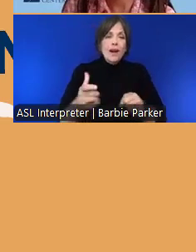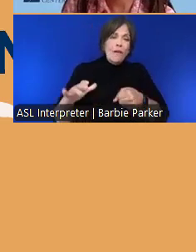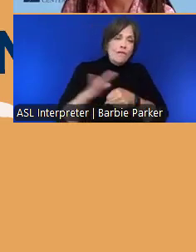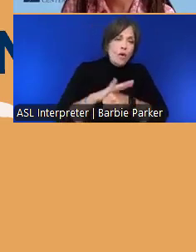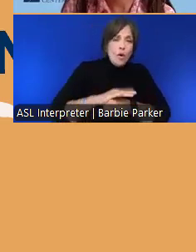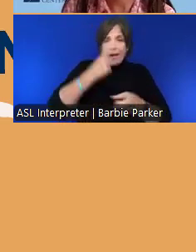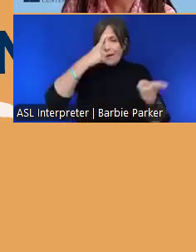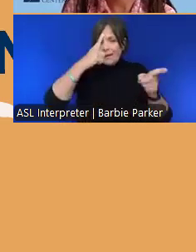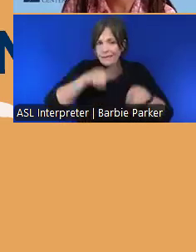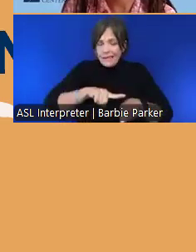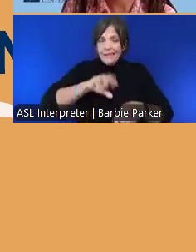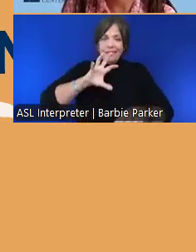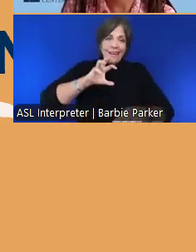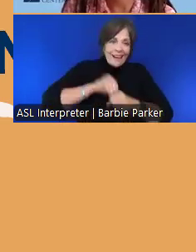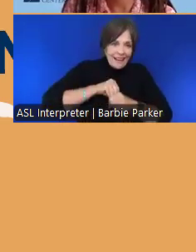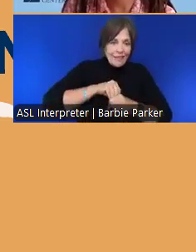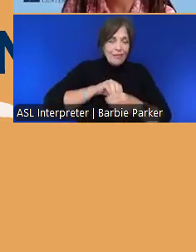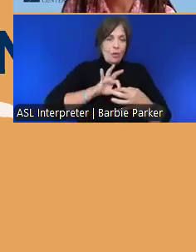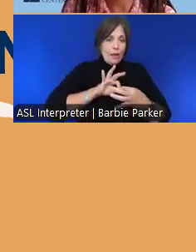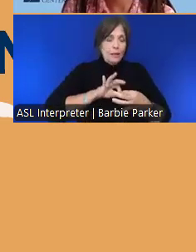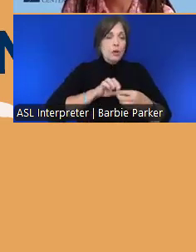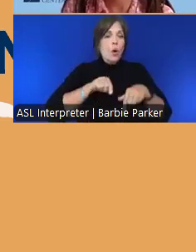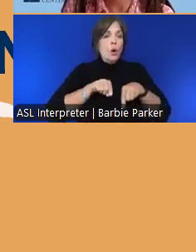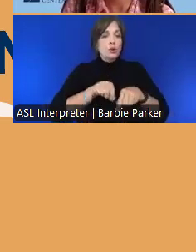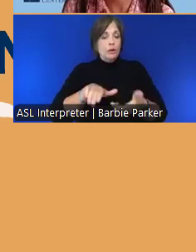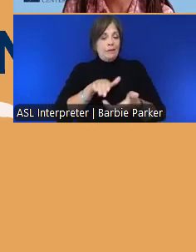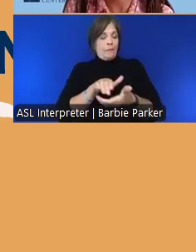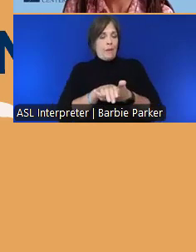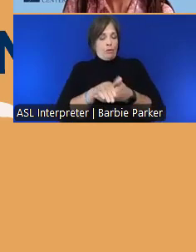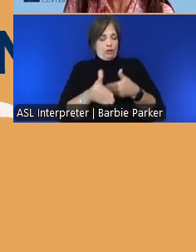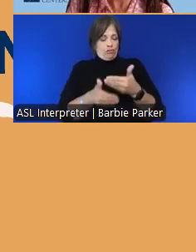relationship and or during the marriage process.